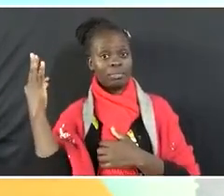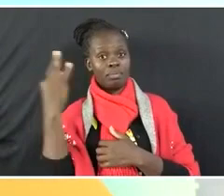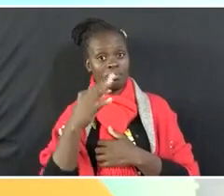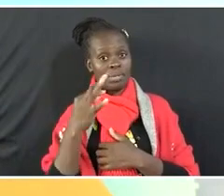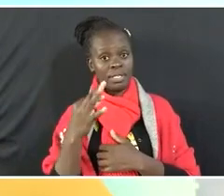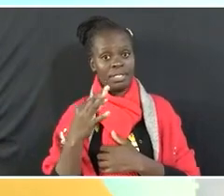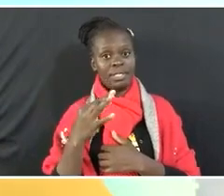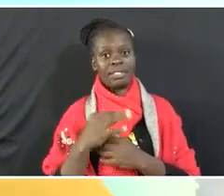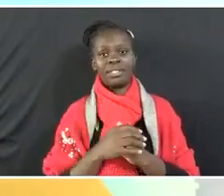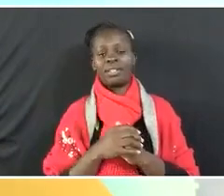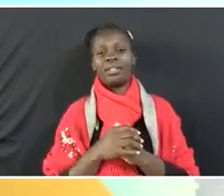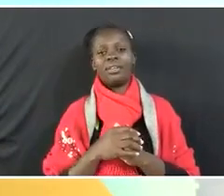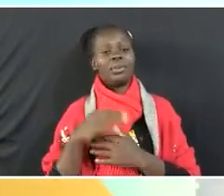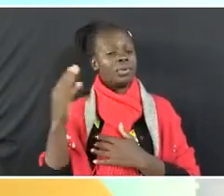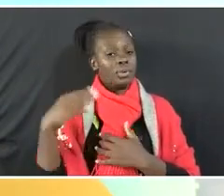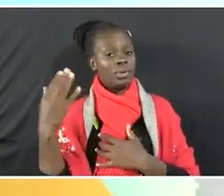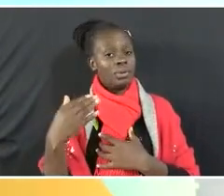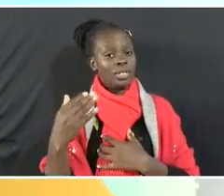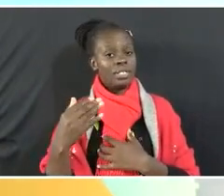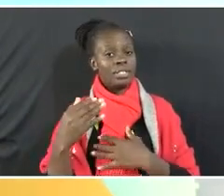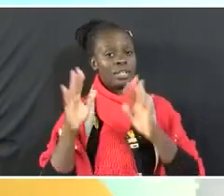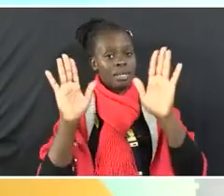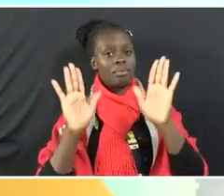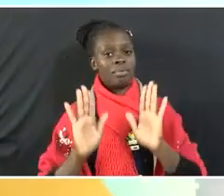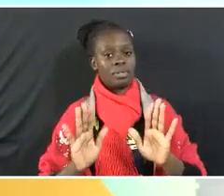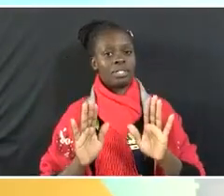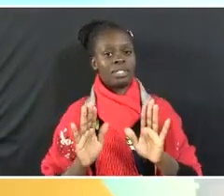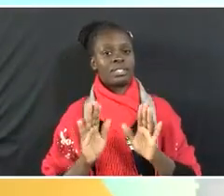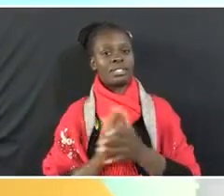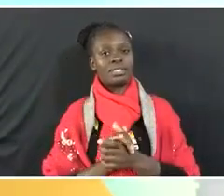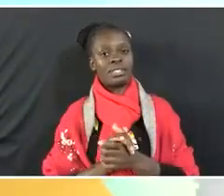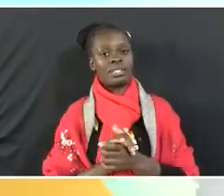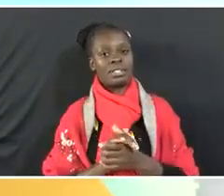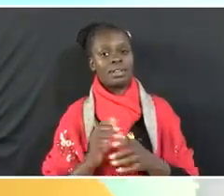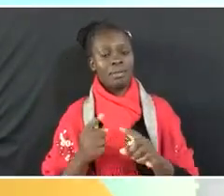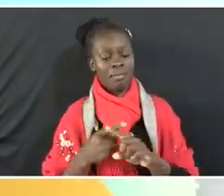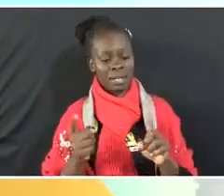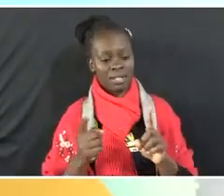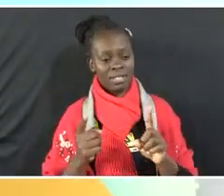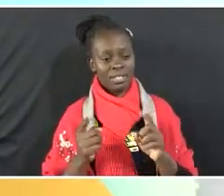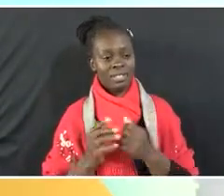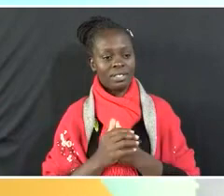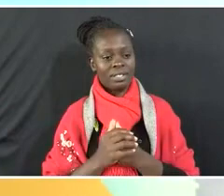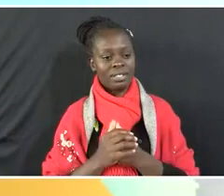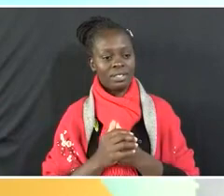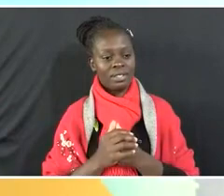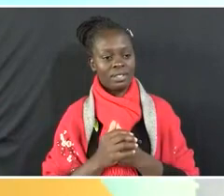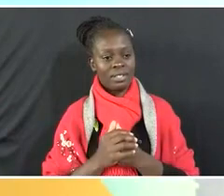the sermon is about to be over. So that you tread back softly for lunch. We know it.